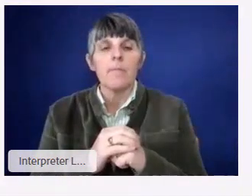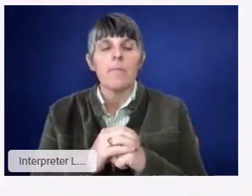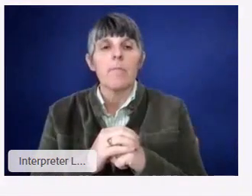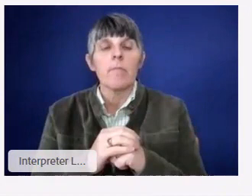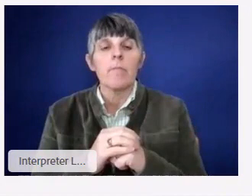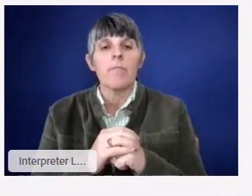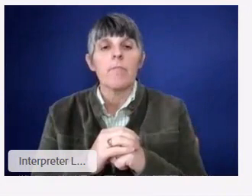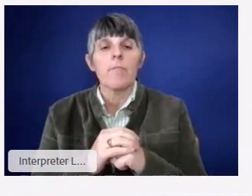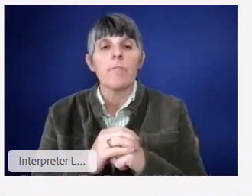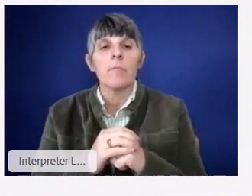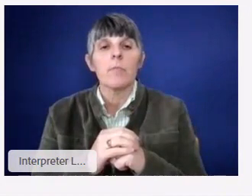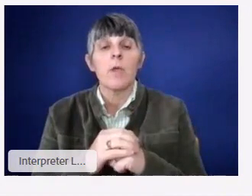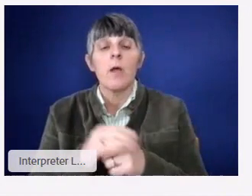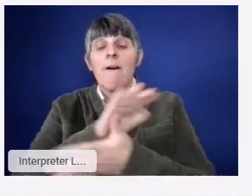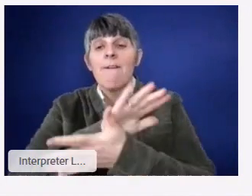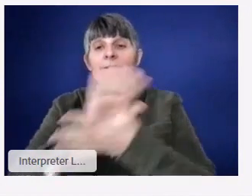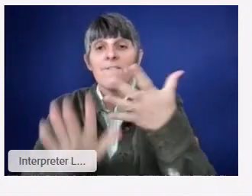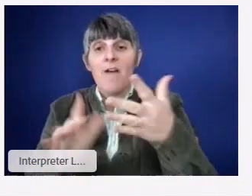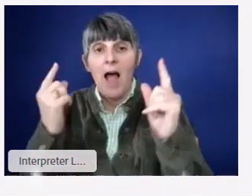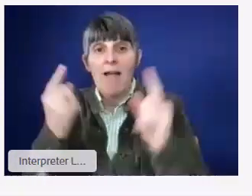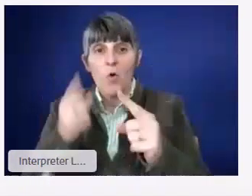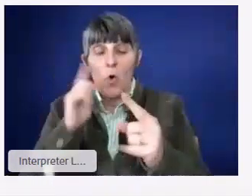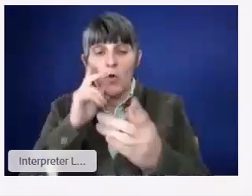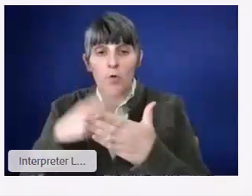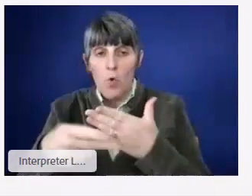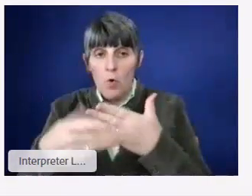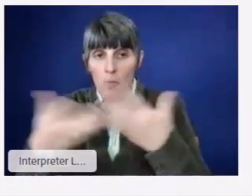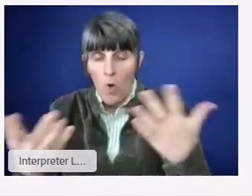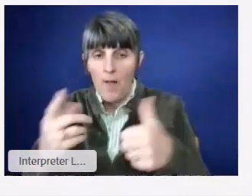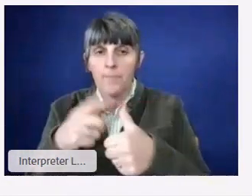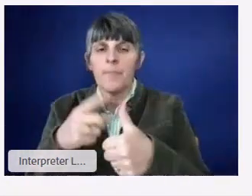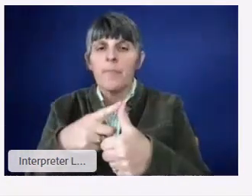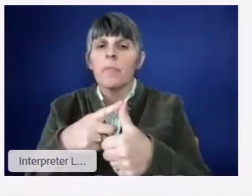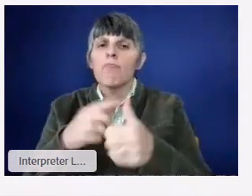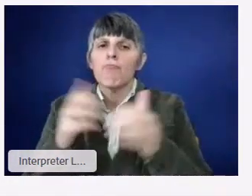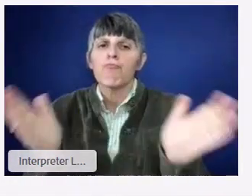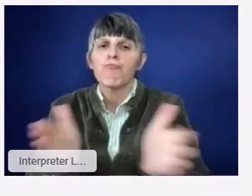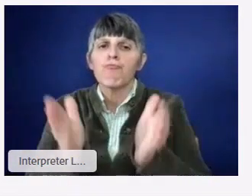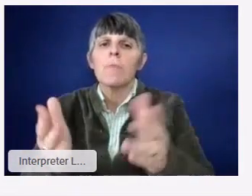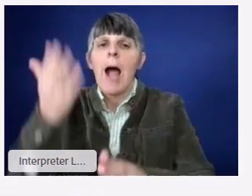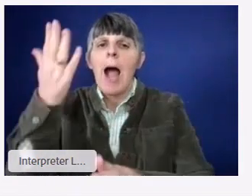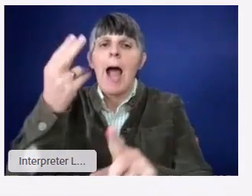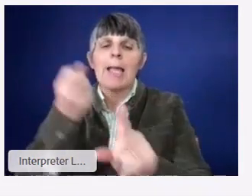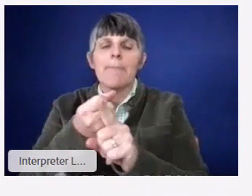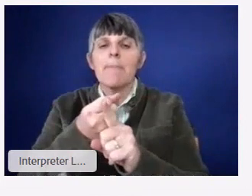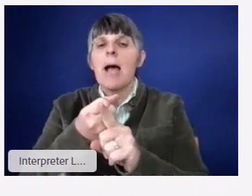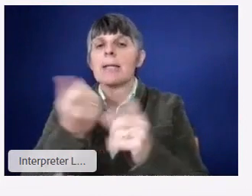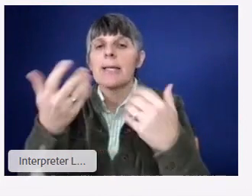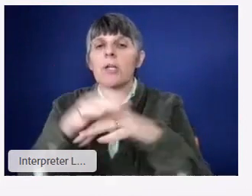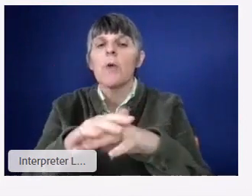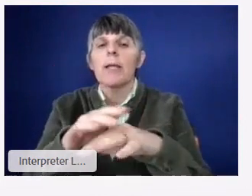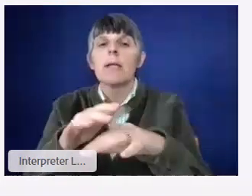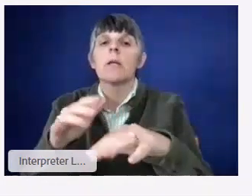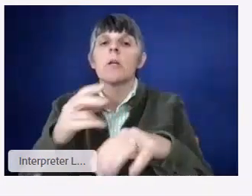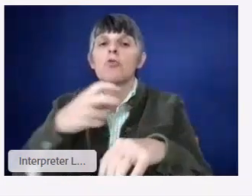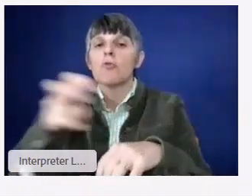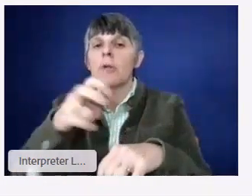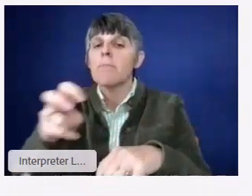The five main goals of the program are to spur high-impact integrated completed trip deployments